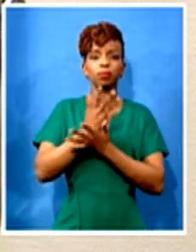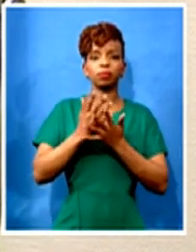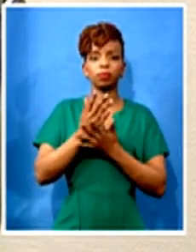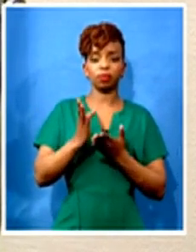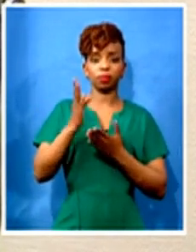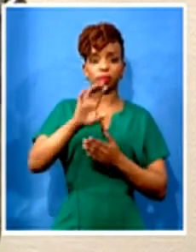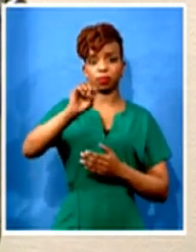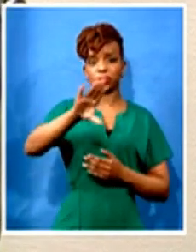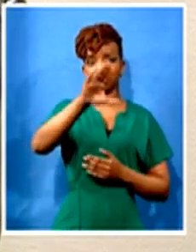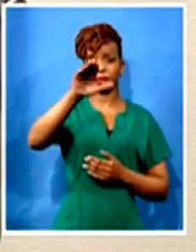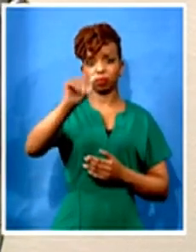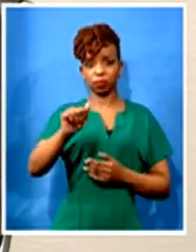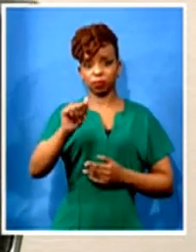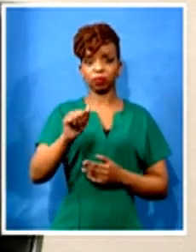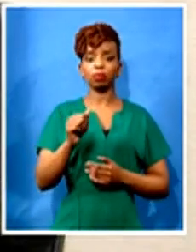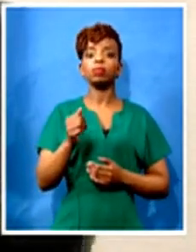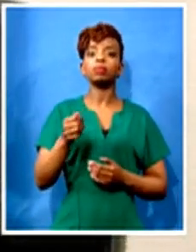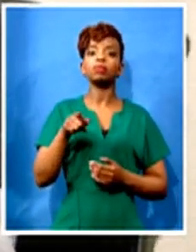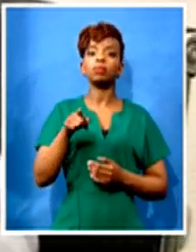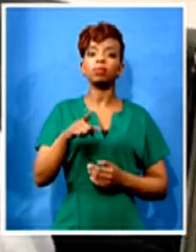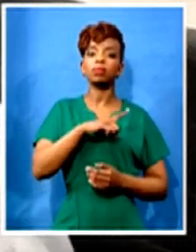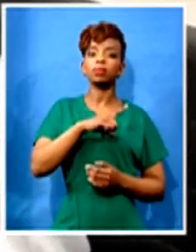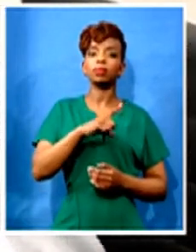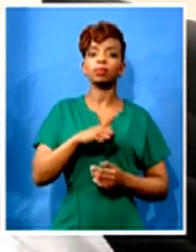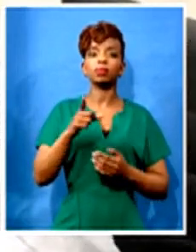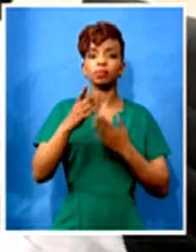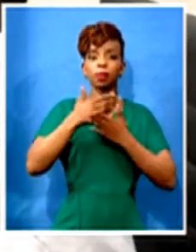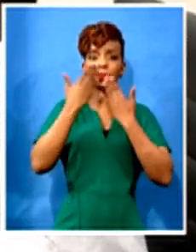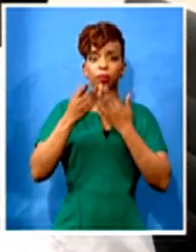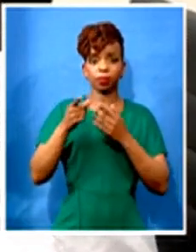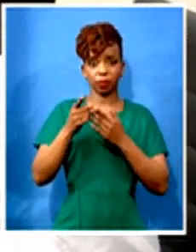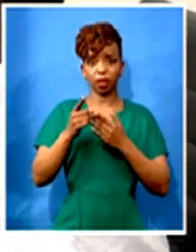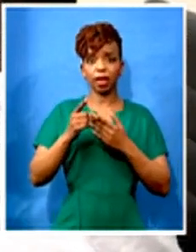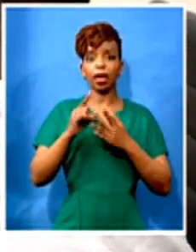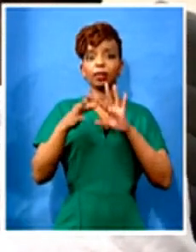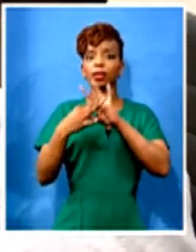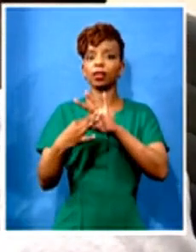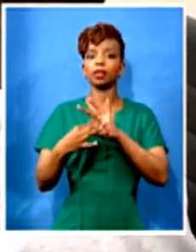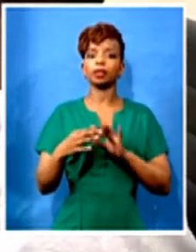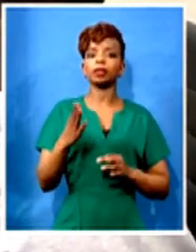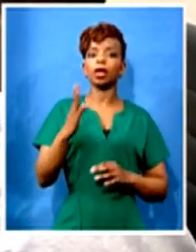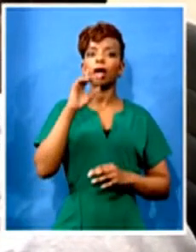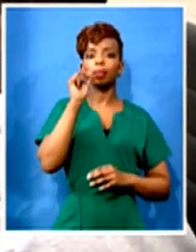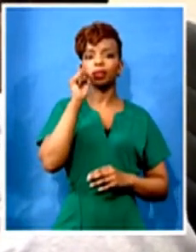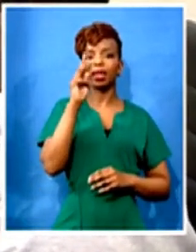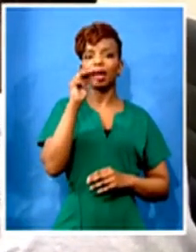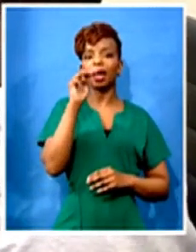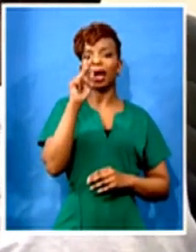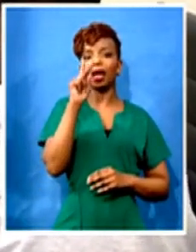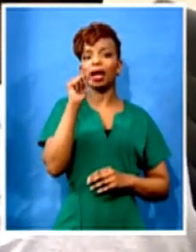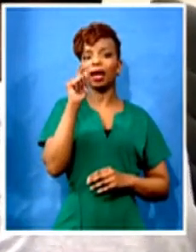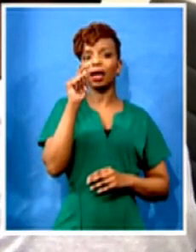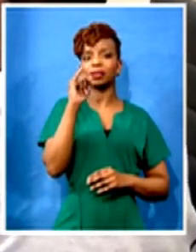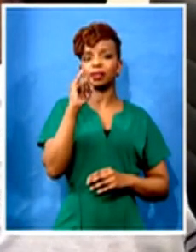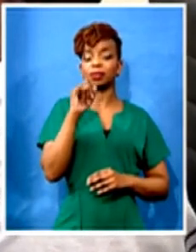Gardee, the Head of EFF International Relations. Mr. Gardee, a very interesting tweet by the leader of the EFF, your